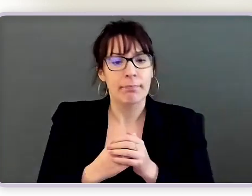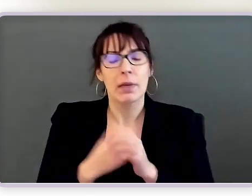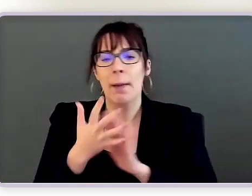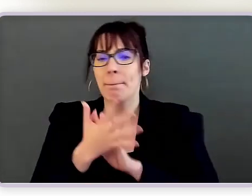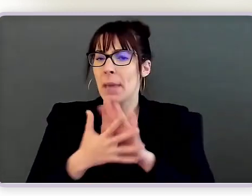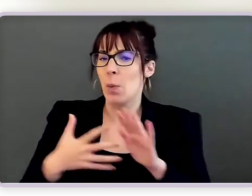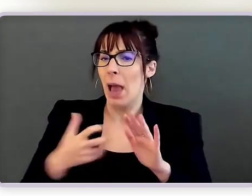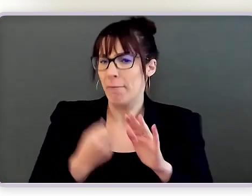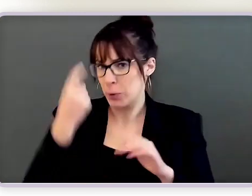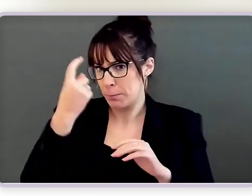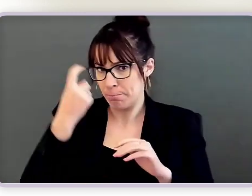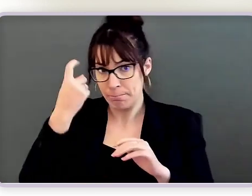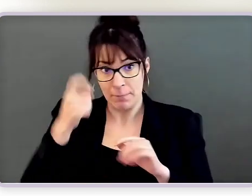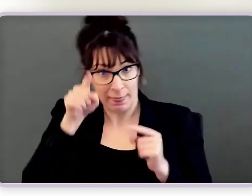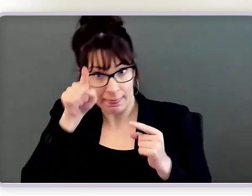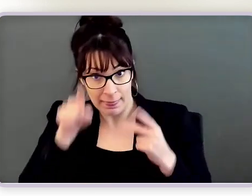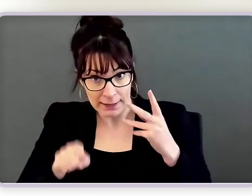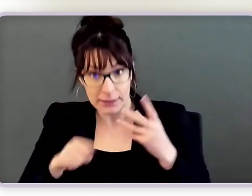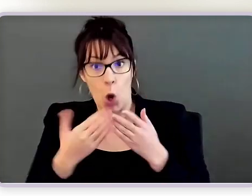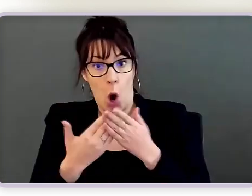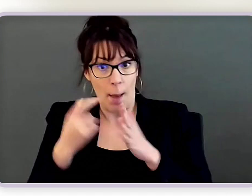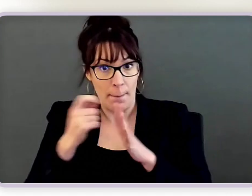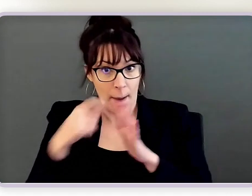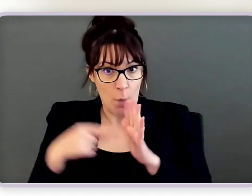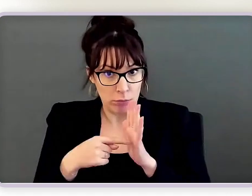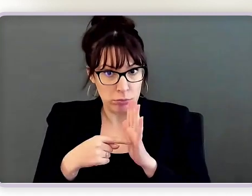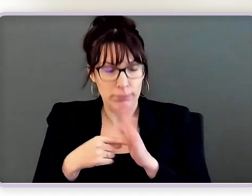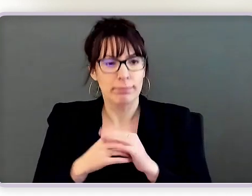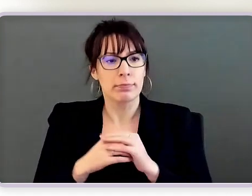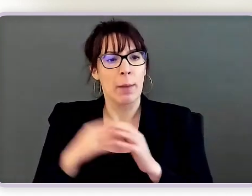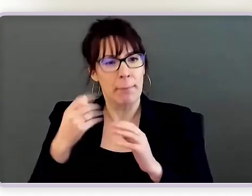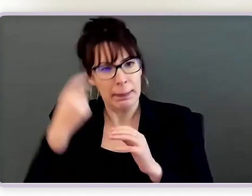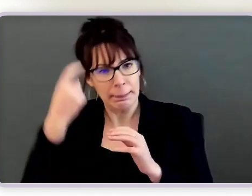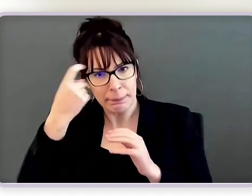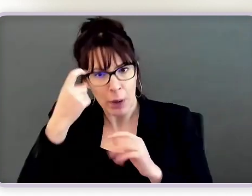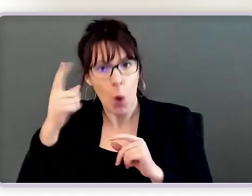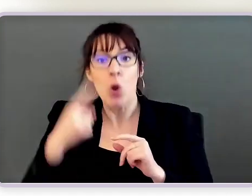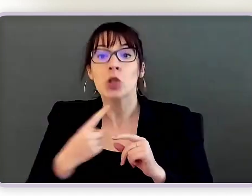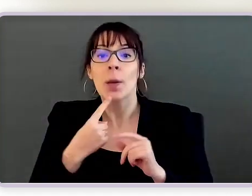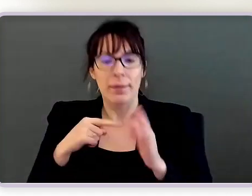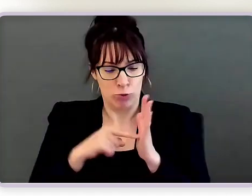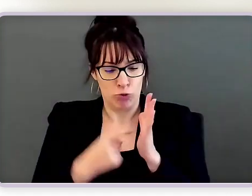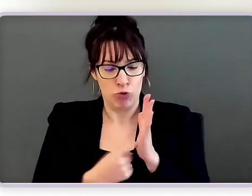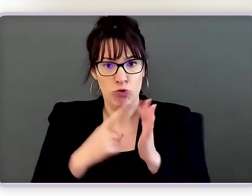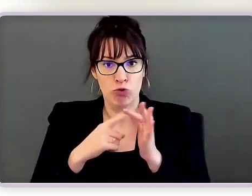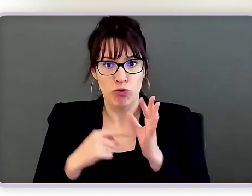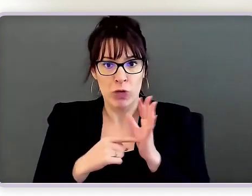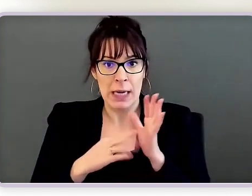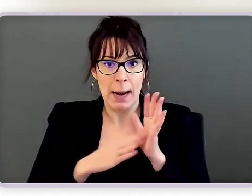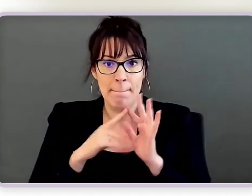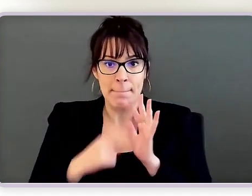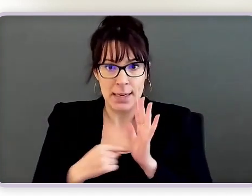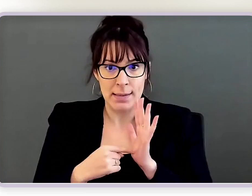it? And these, I'm just going to go briefly through the three areas of or definitions